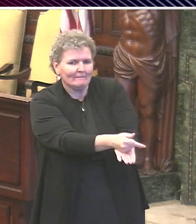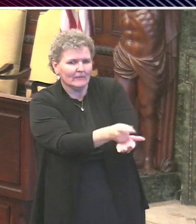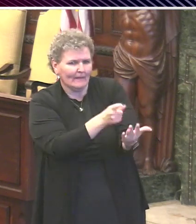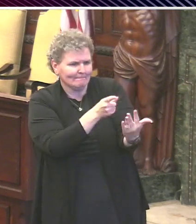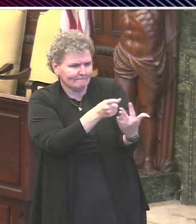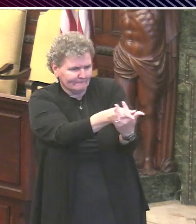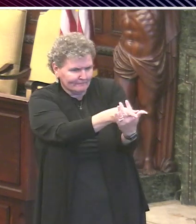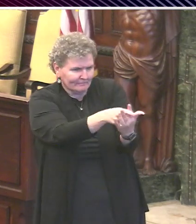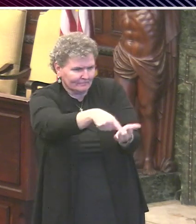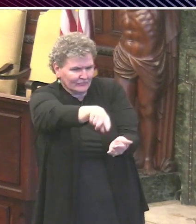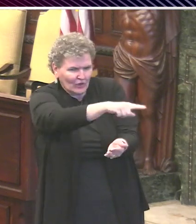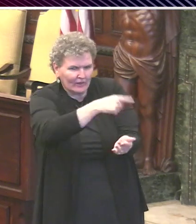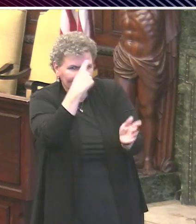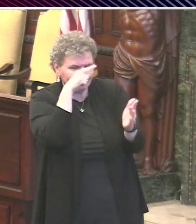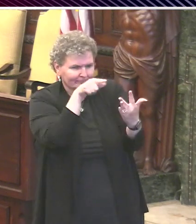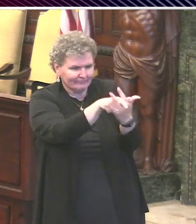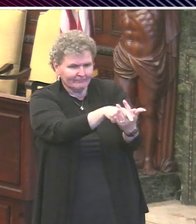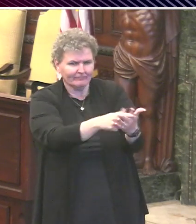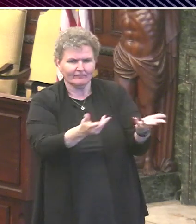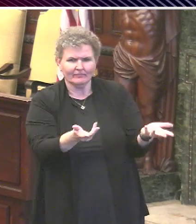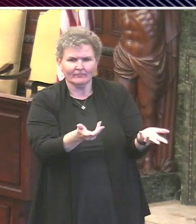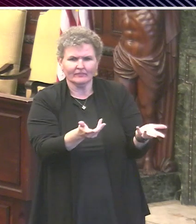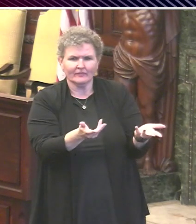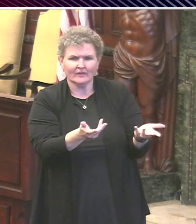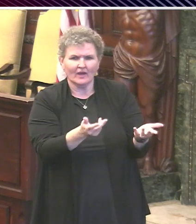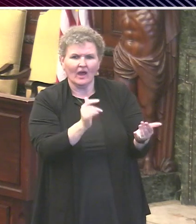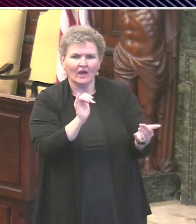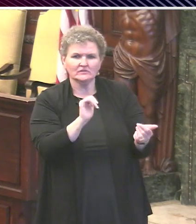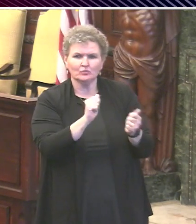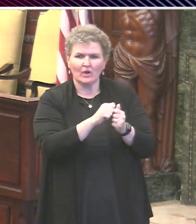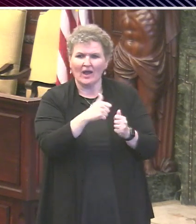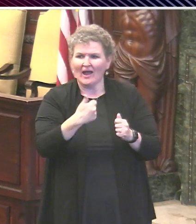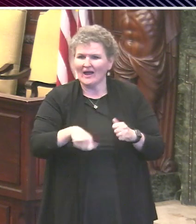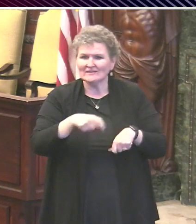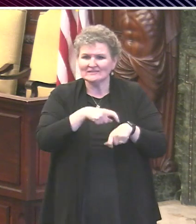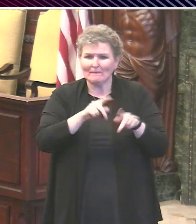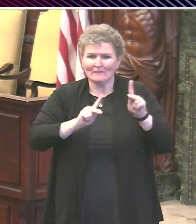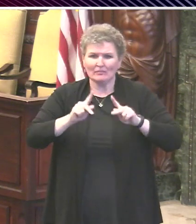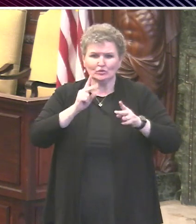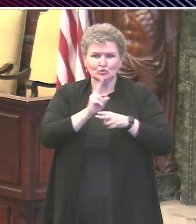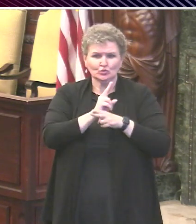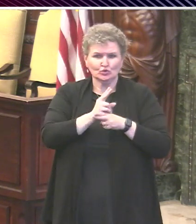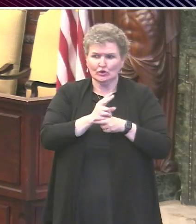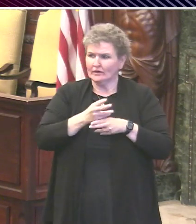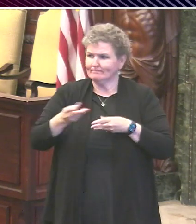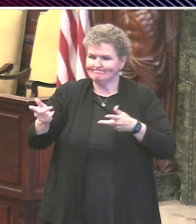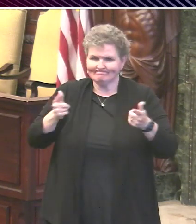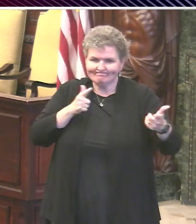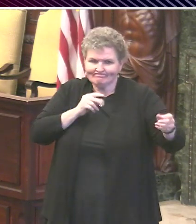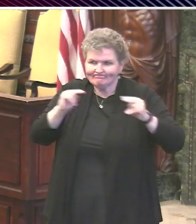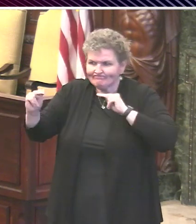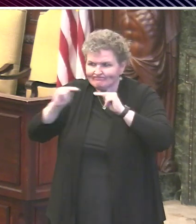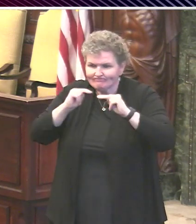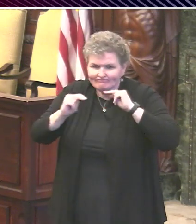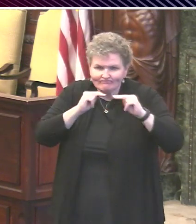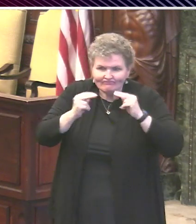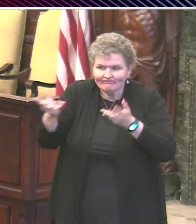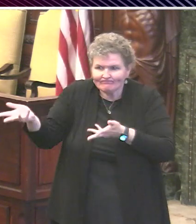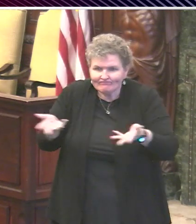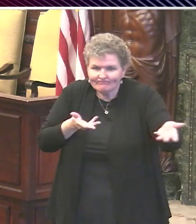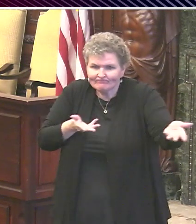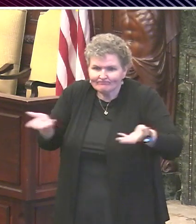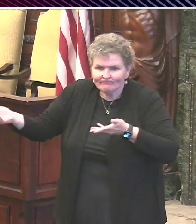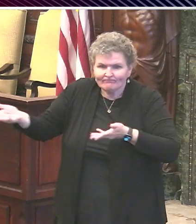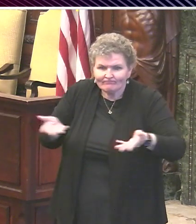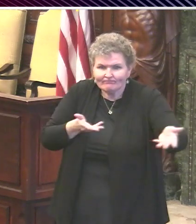here. And I'm also wondering if you guys have ever considered using a mediator for this issue, because